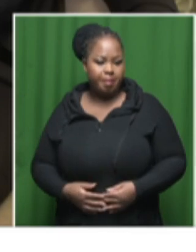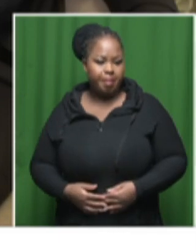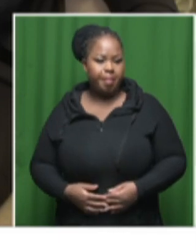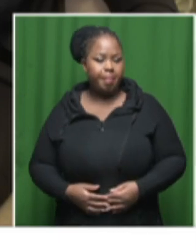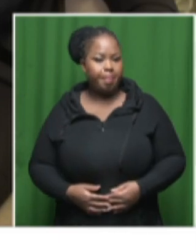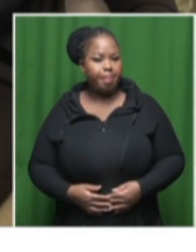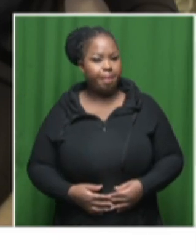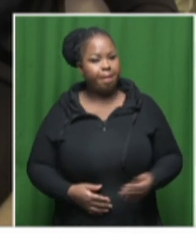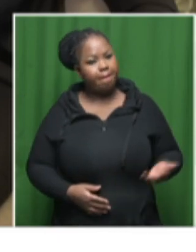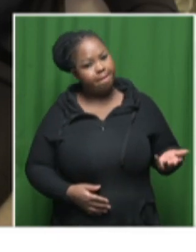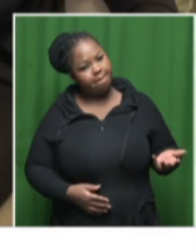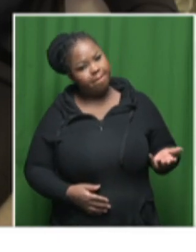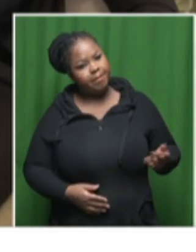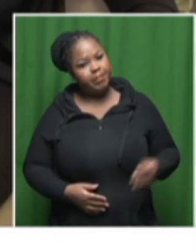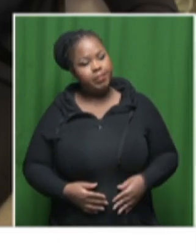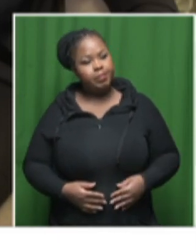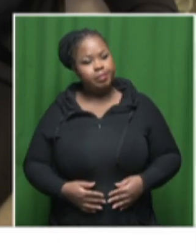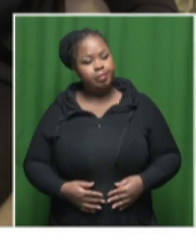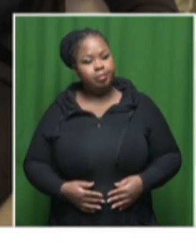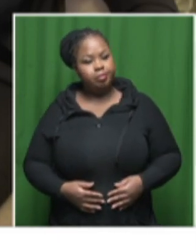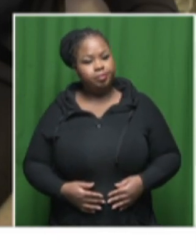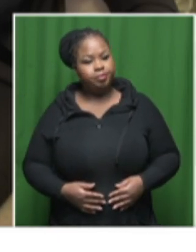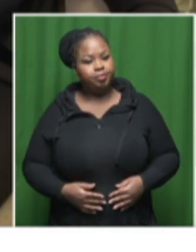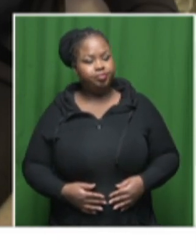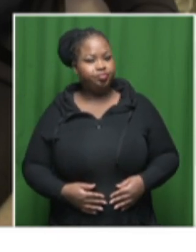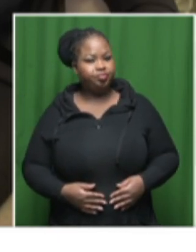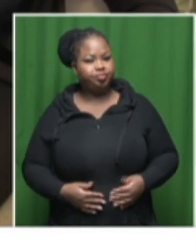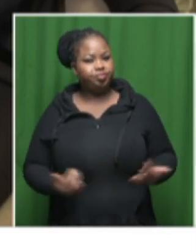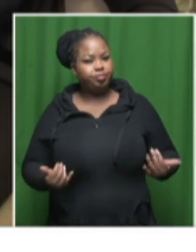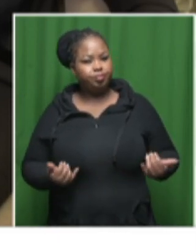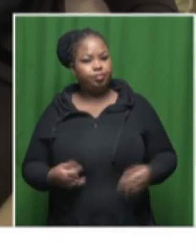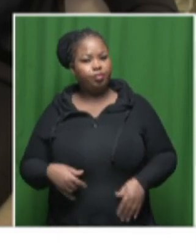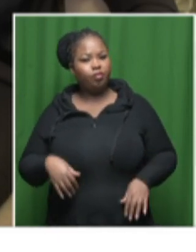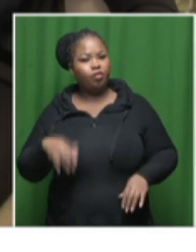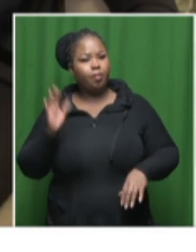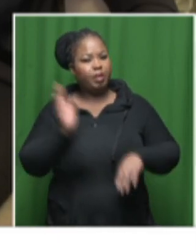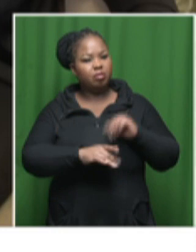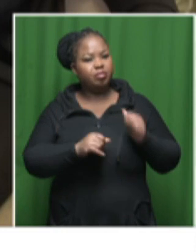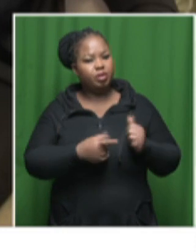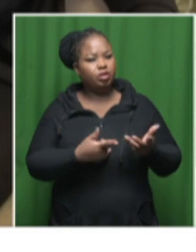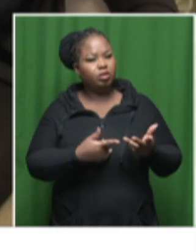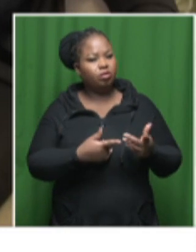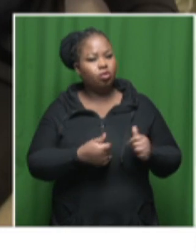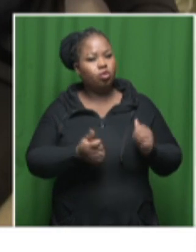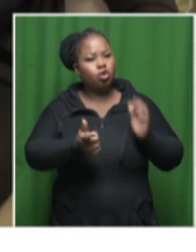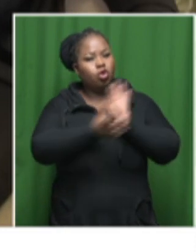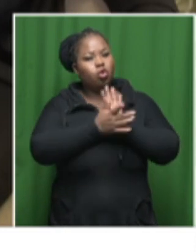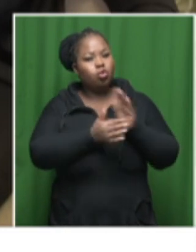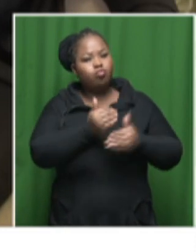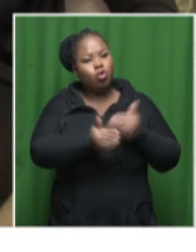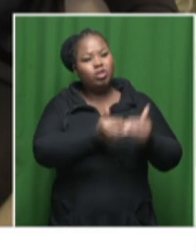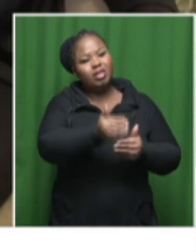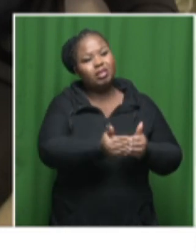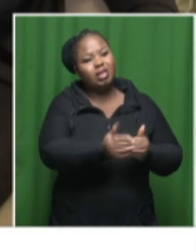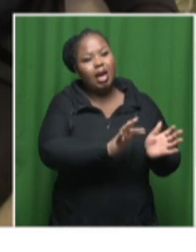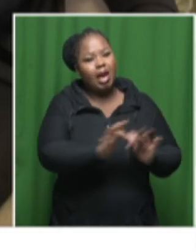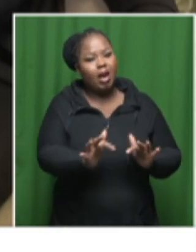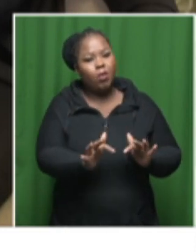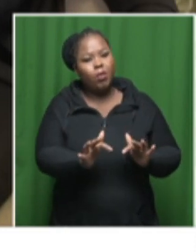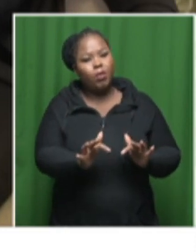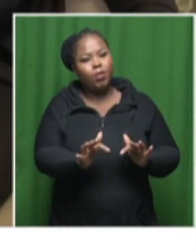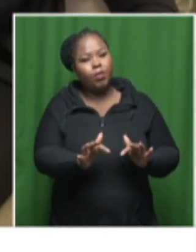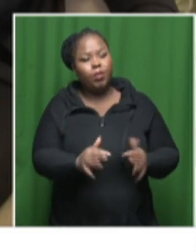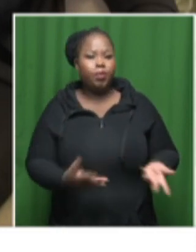just in terms of the level of litigation against the department because of prisoners